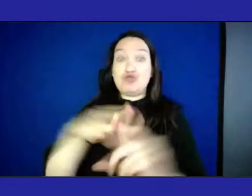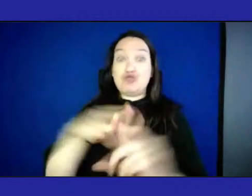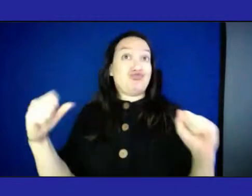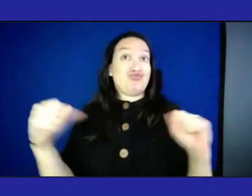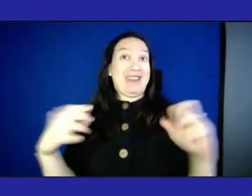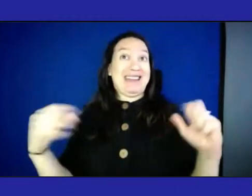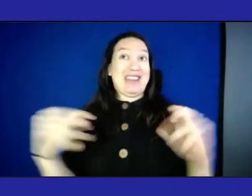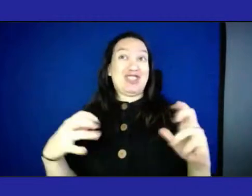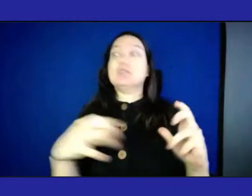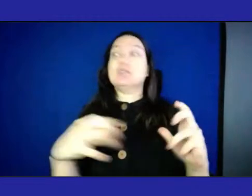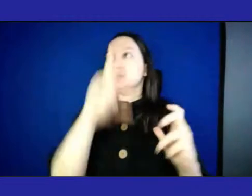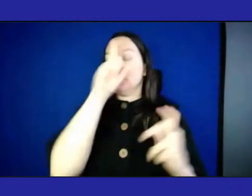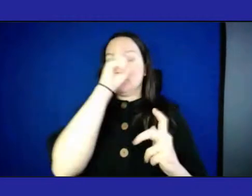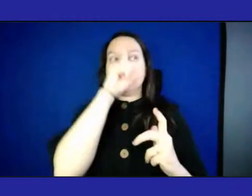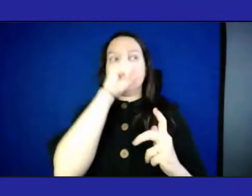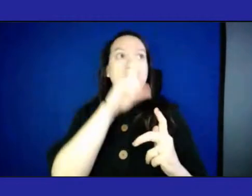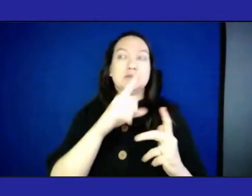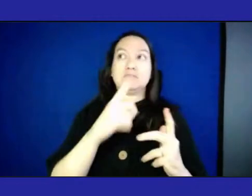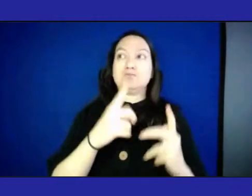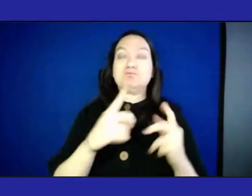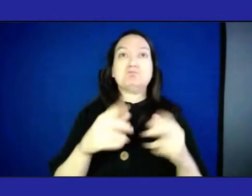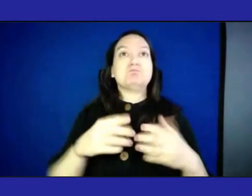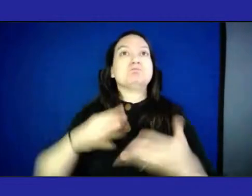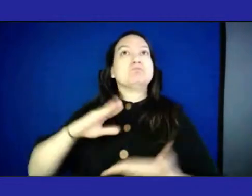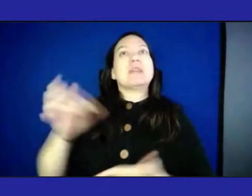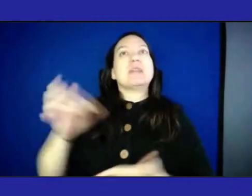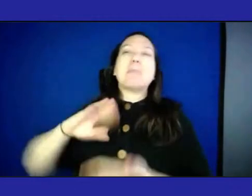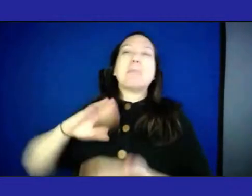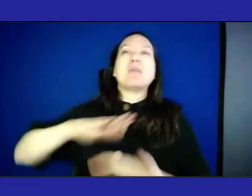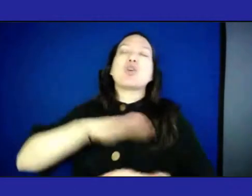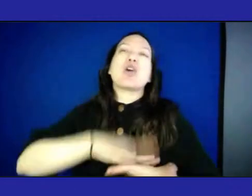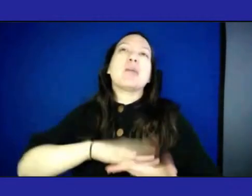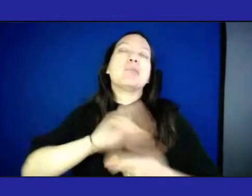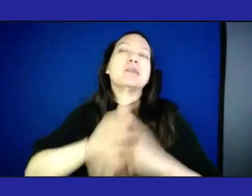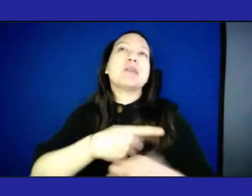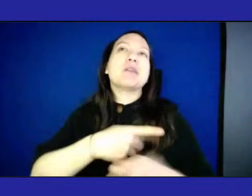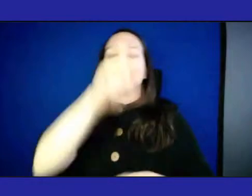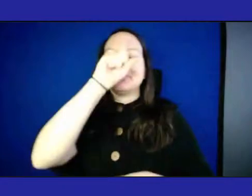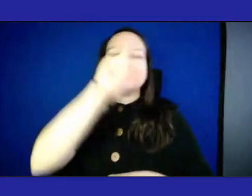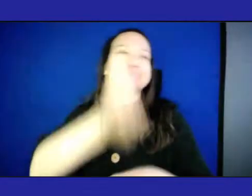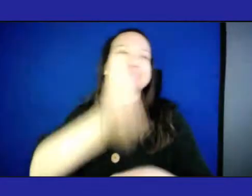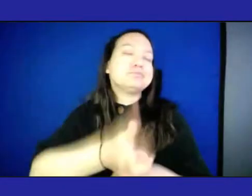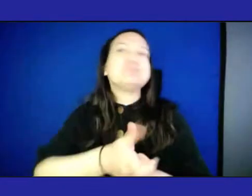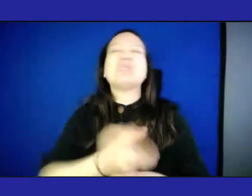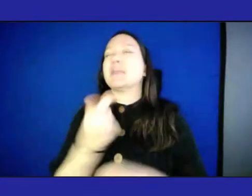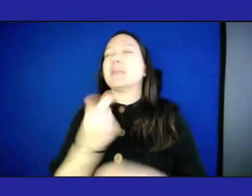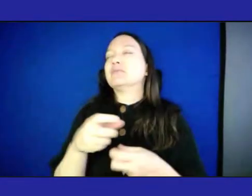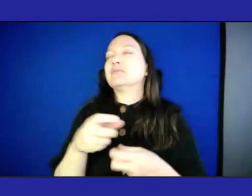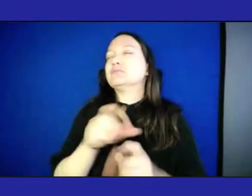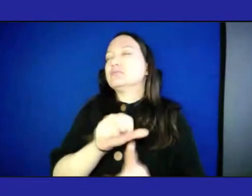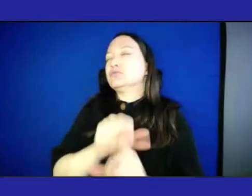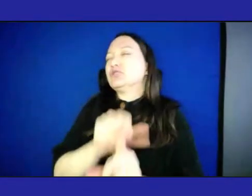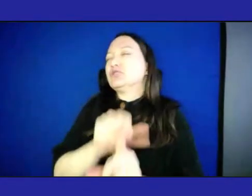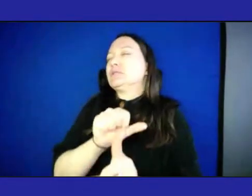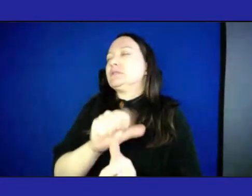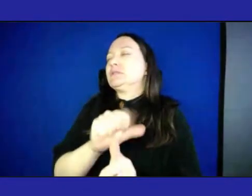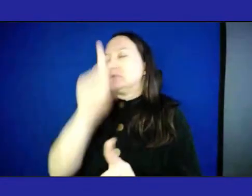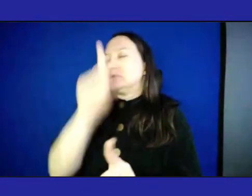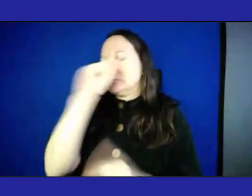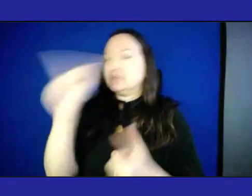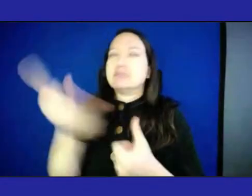think to get it into being like a mammogram type of mentality that's going to be a little bit tricky, but I think that initial screen